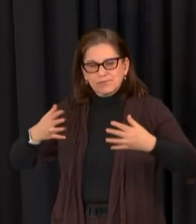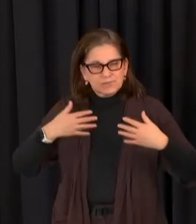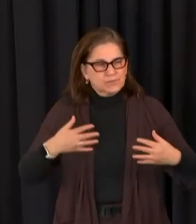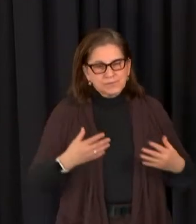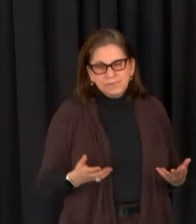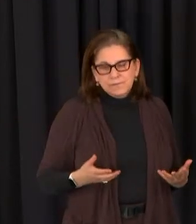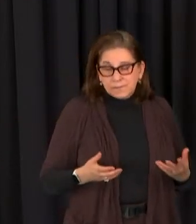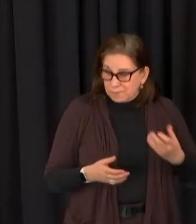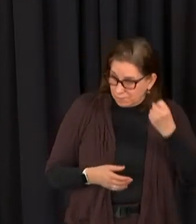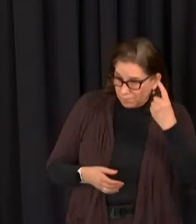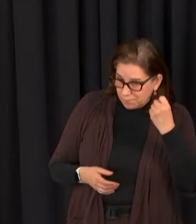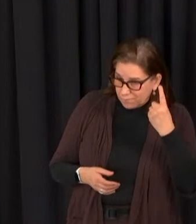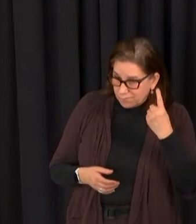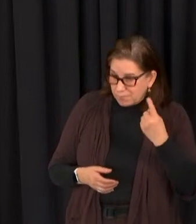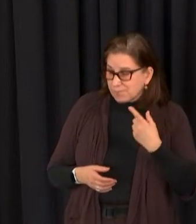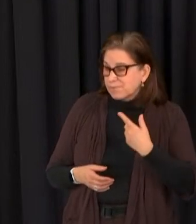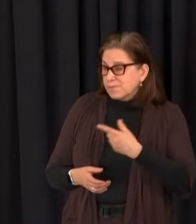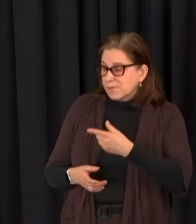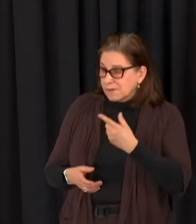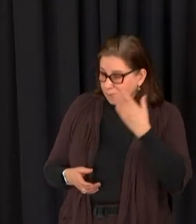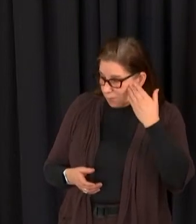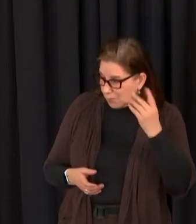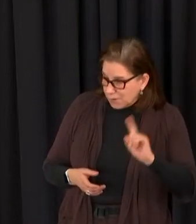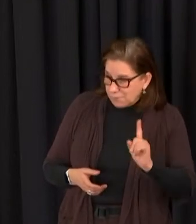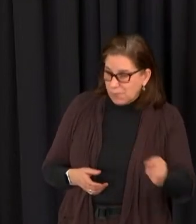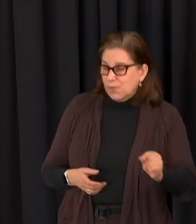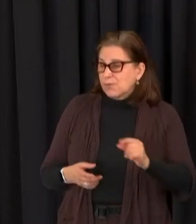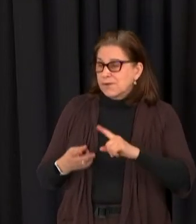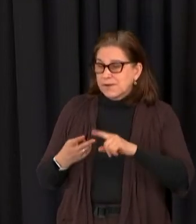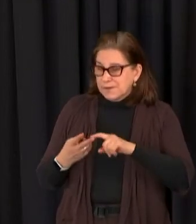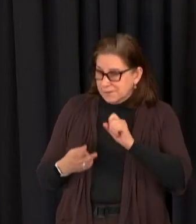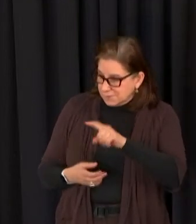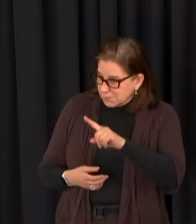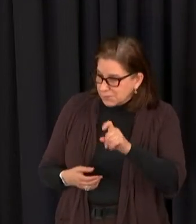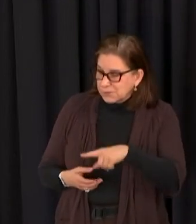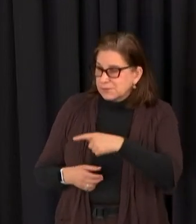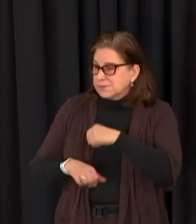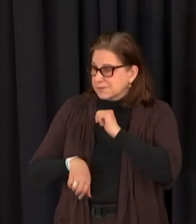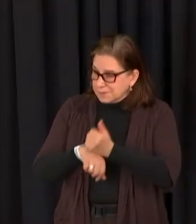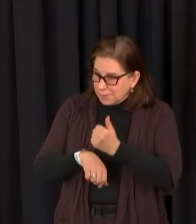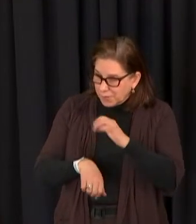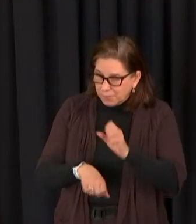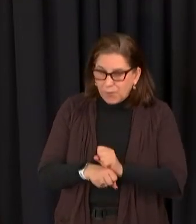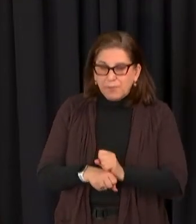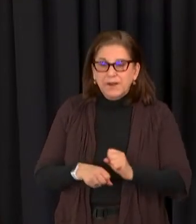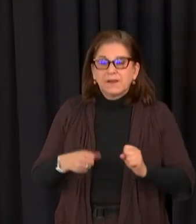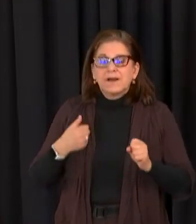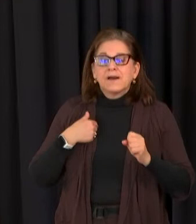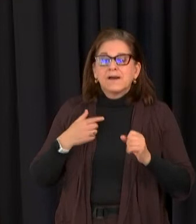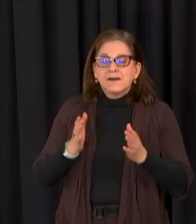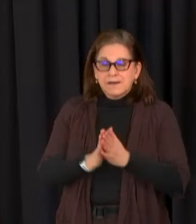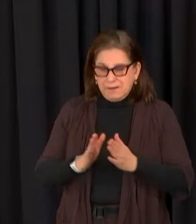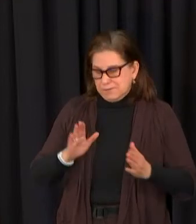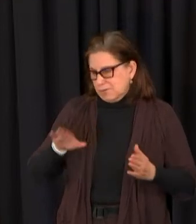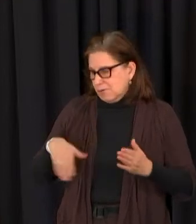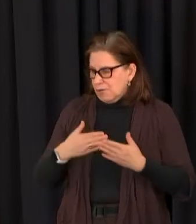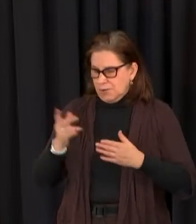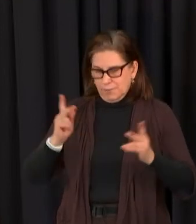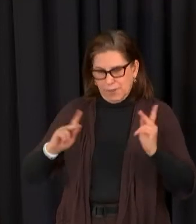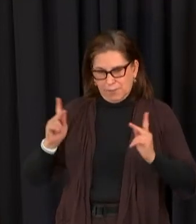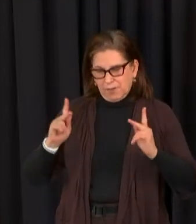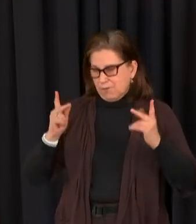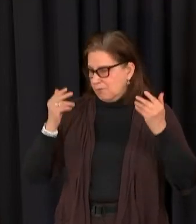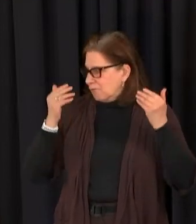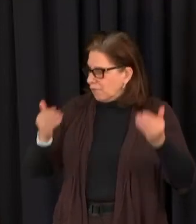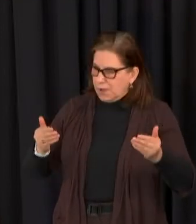understand their eligibility for vaccination. What I want to really ask for people to do is if you know